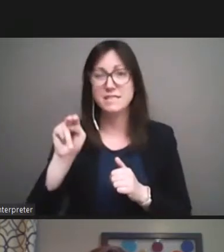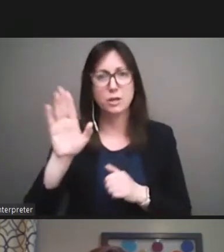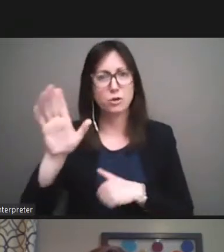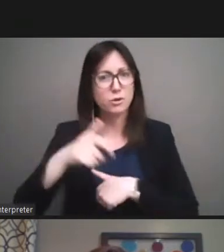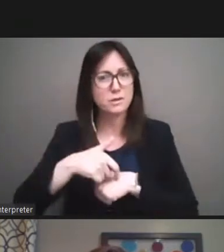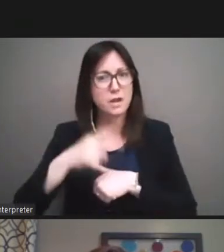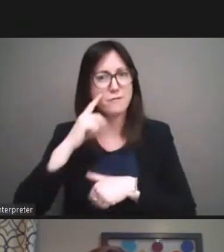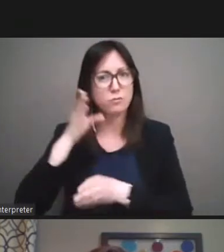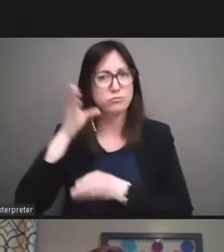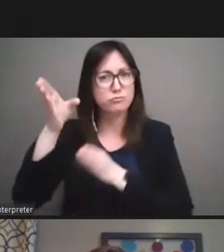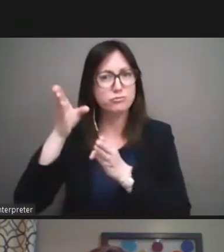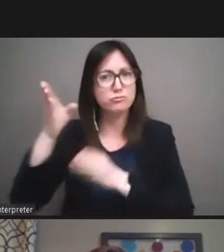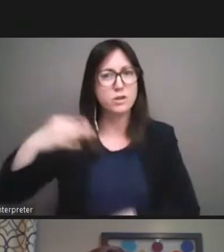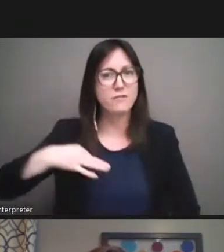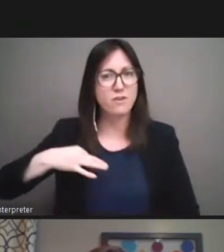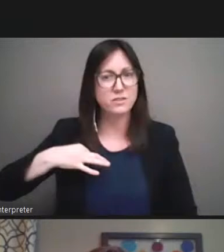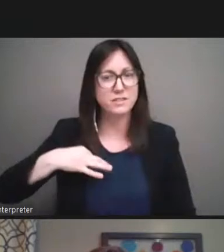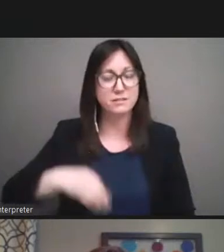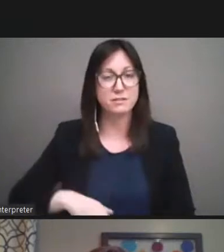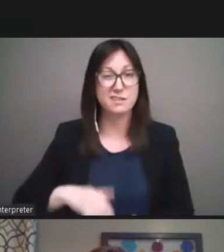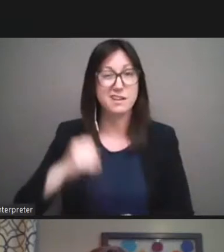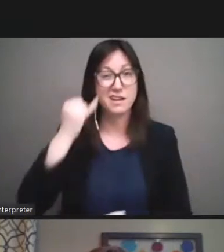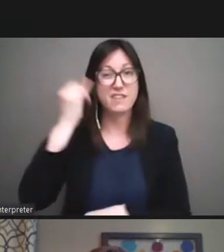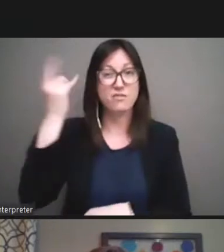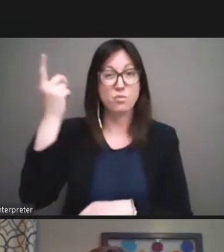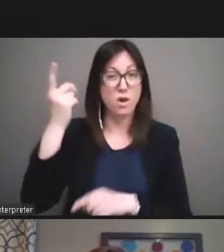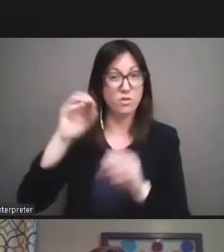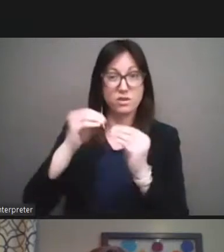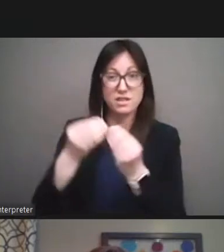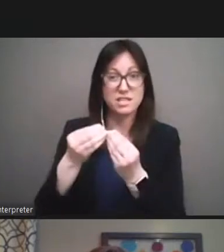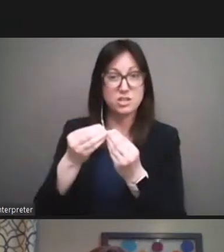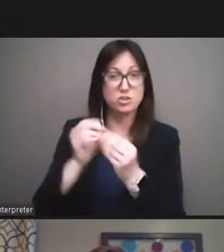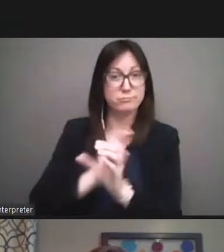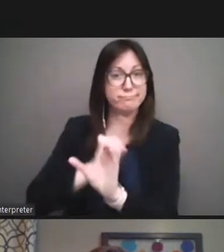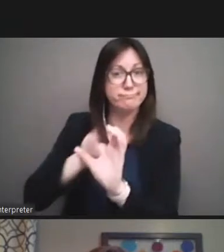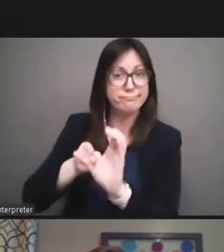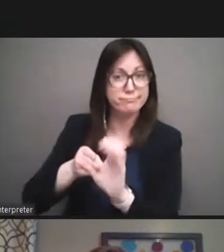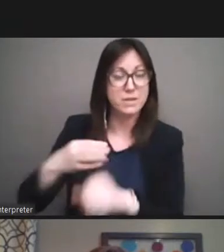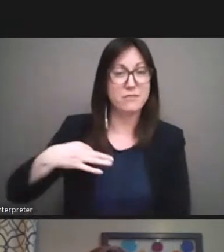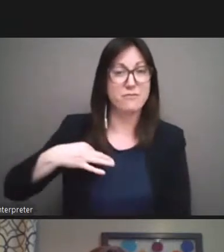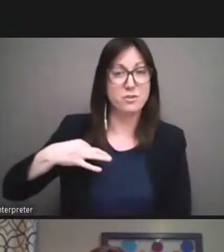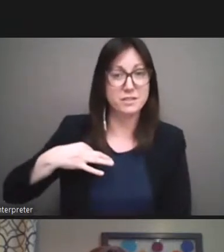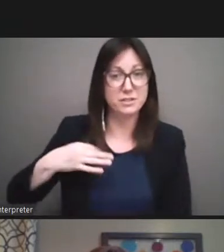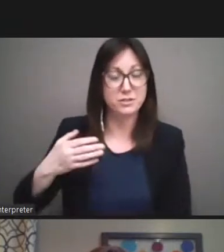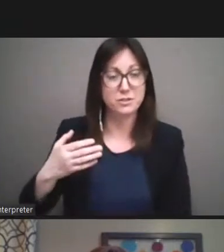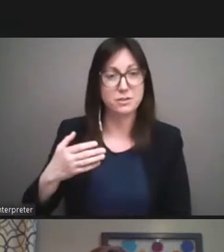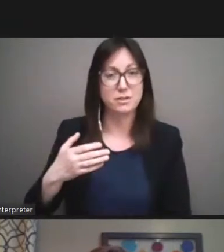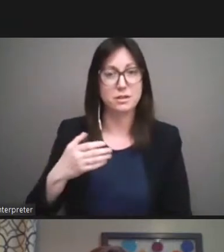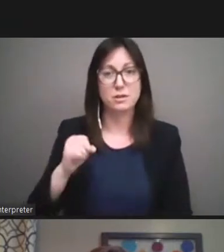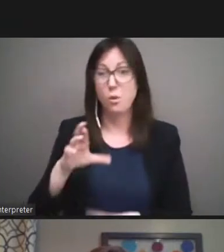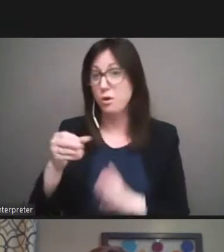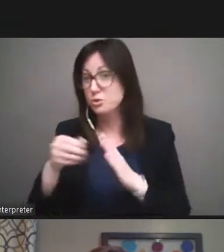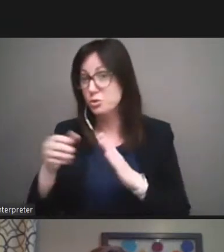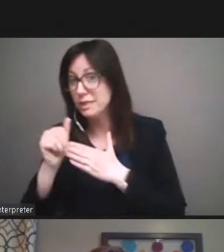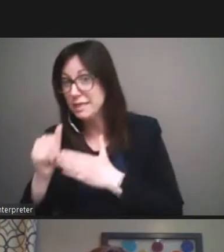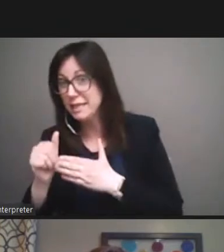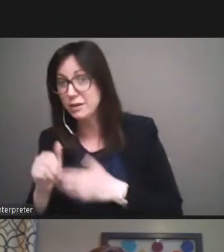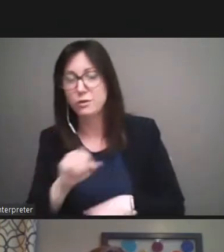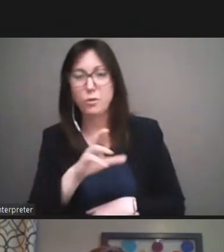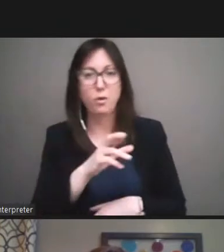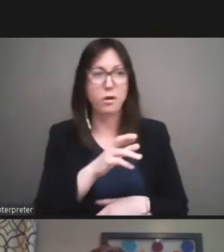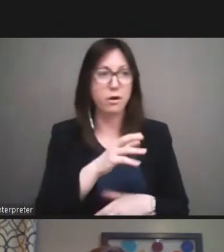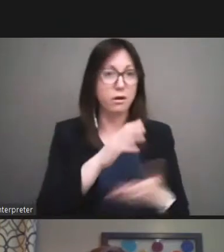volunteering. If an organization that you're working with or you're volunteering for, or your municipality or your student leaders are asking